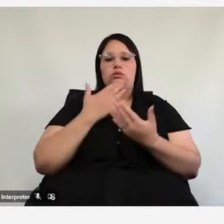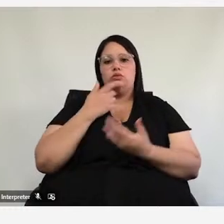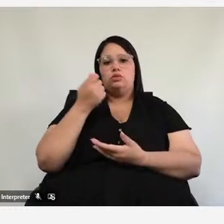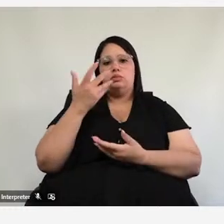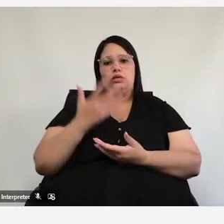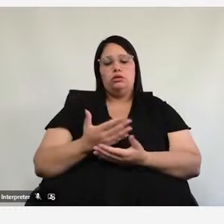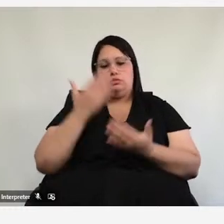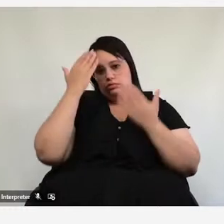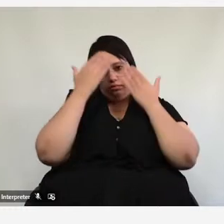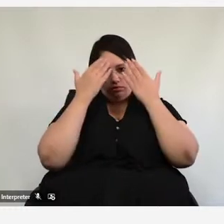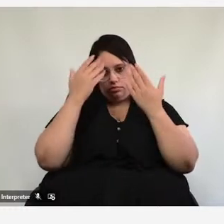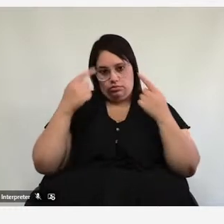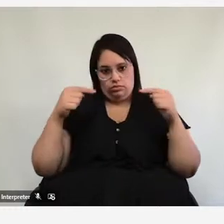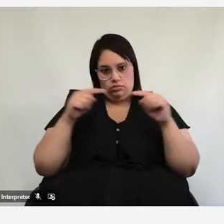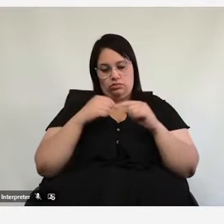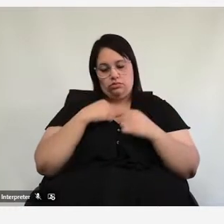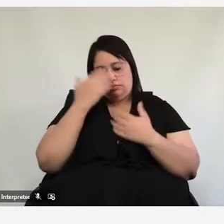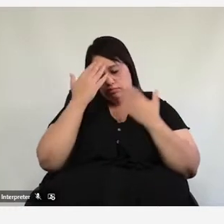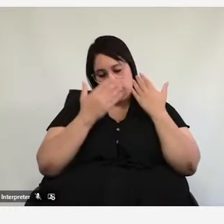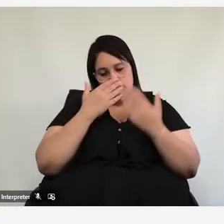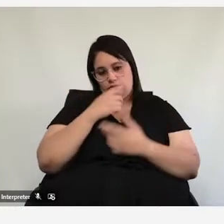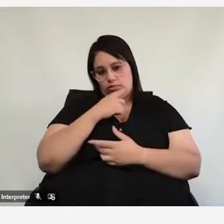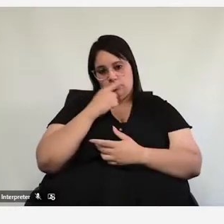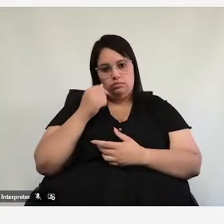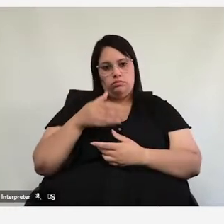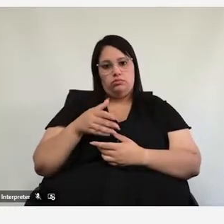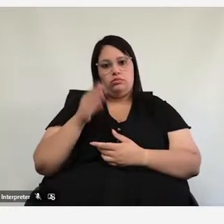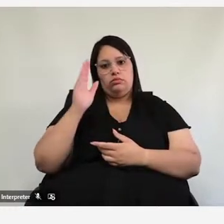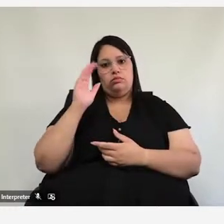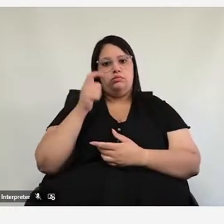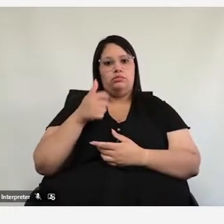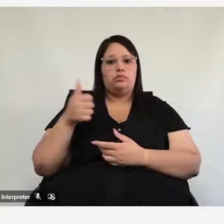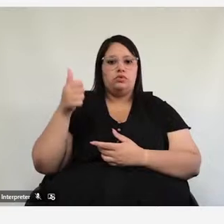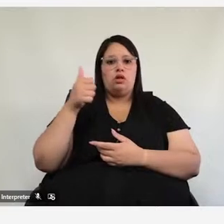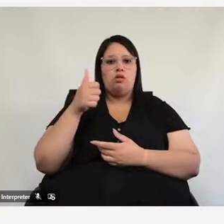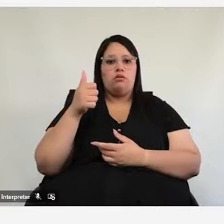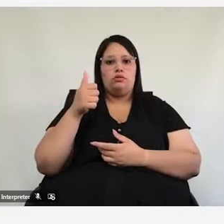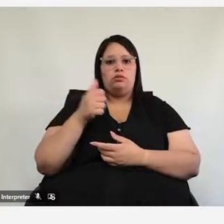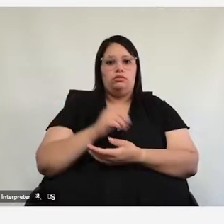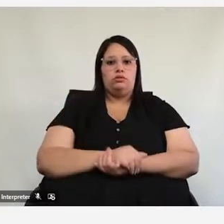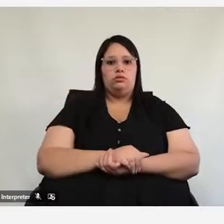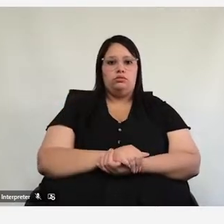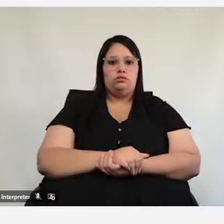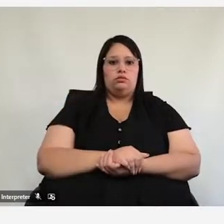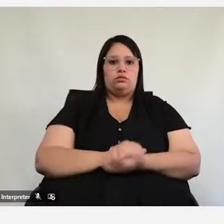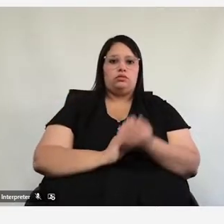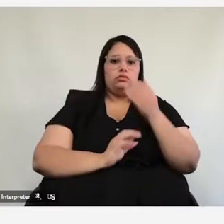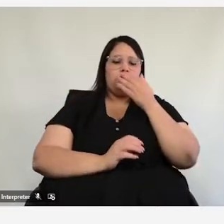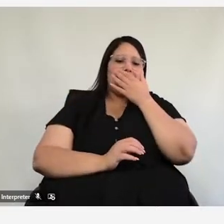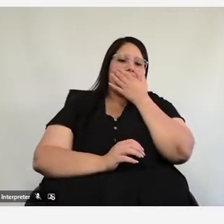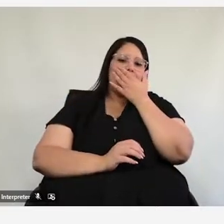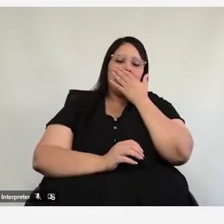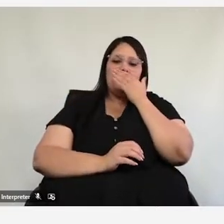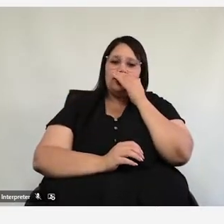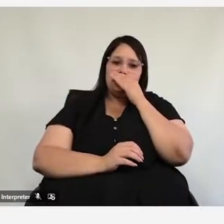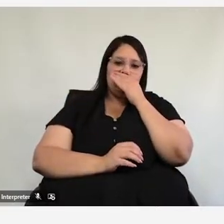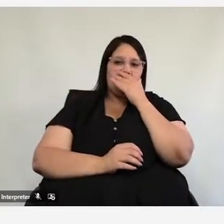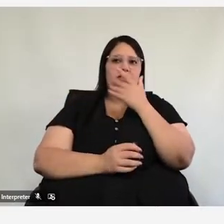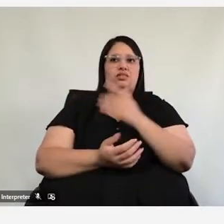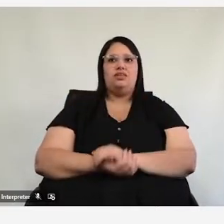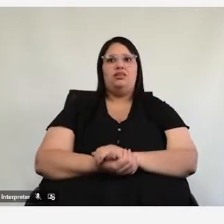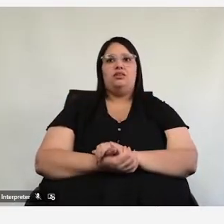Greetings to all. I greet you all in the name of His Imperial Majesty, Kings of Kings, Lords of Lords. Speaker, as a